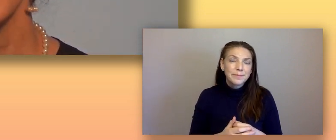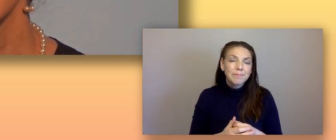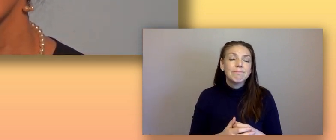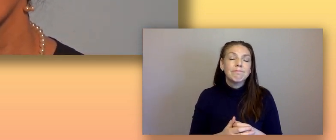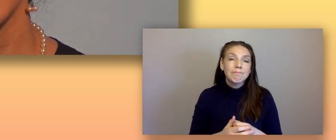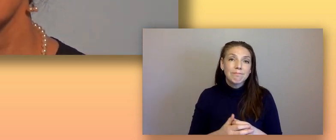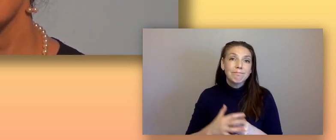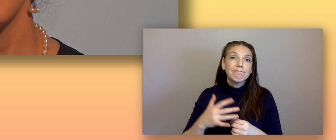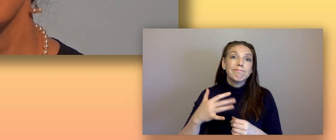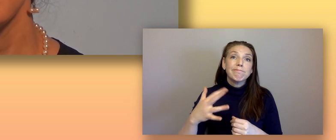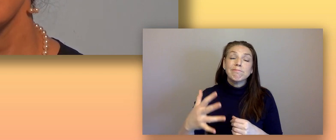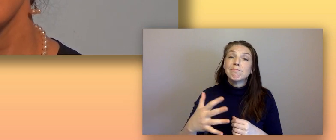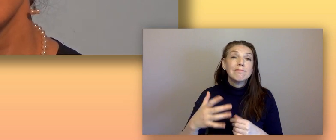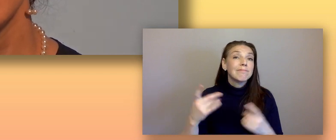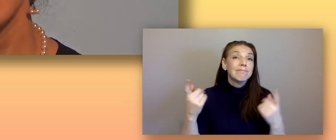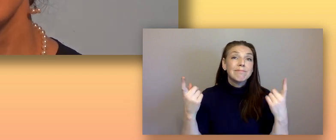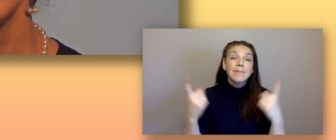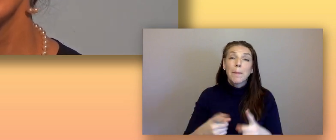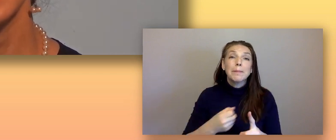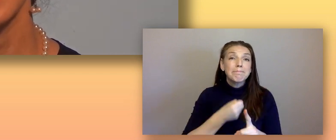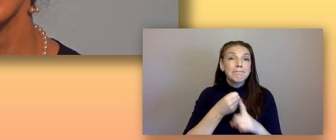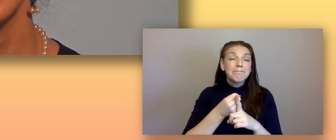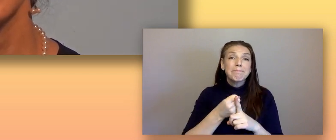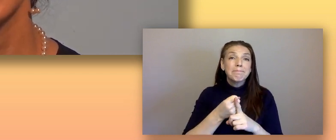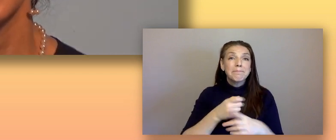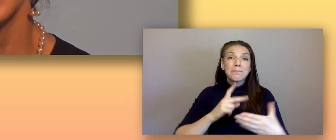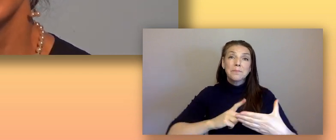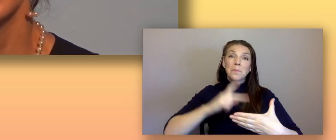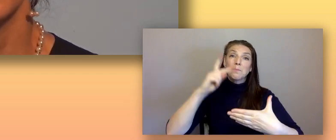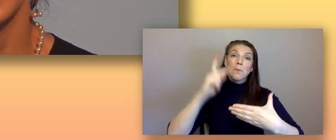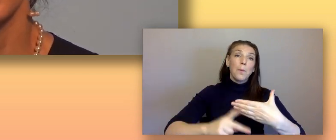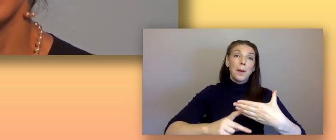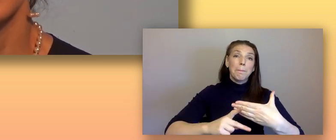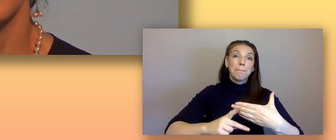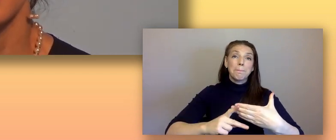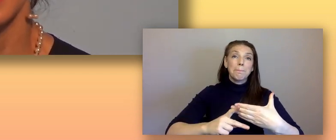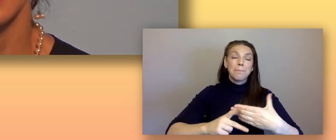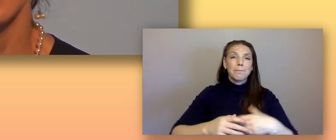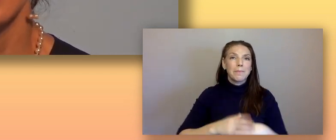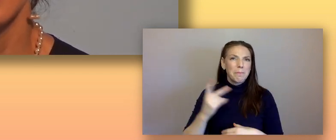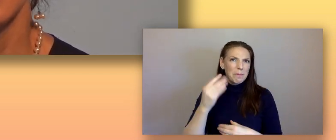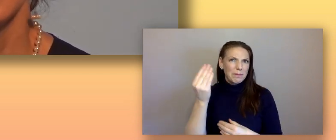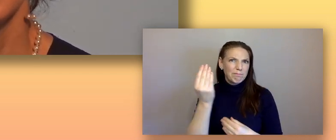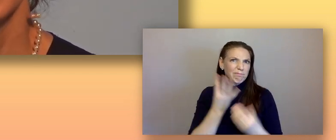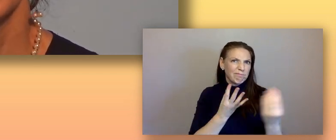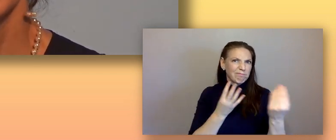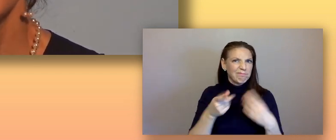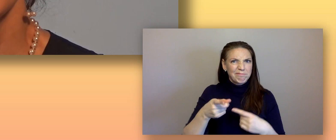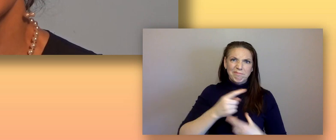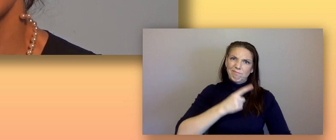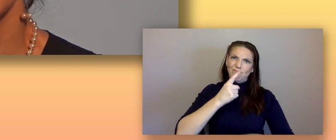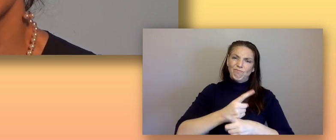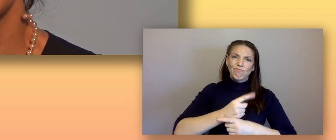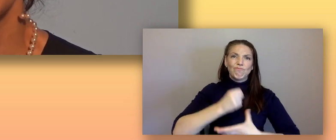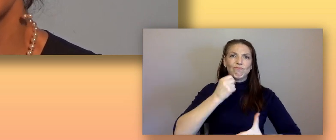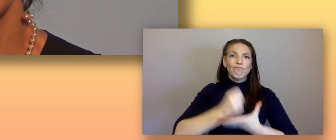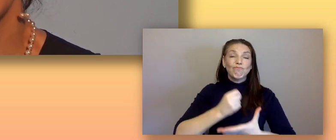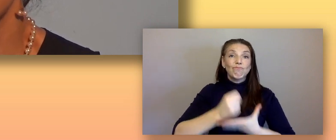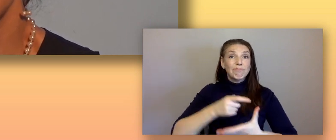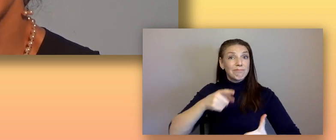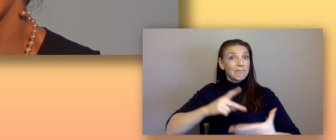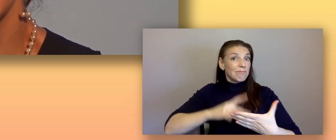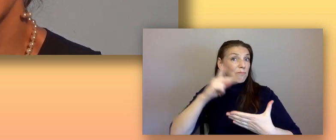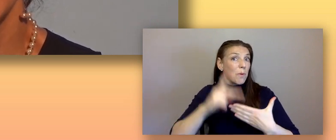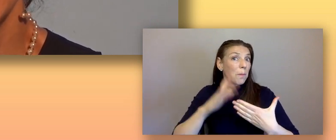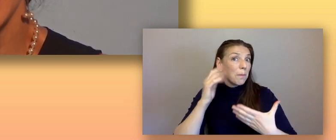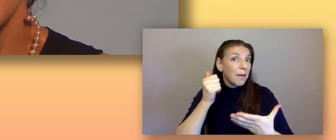Then came the program. Everyone said that this was the right treatment for me, that this would be the thing to really